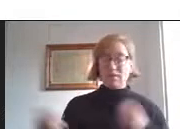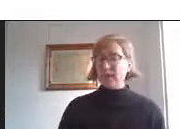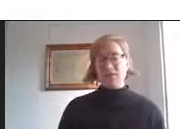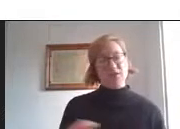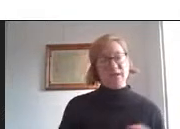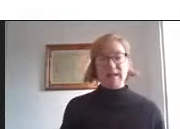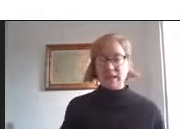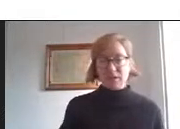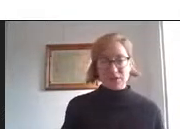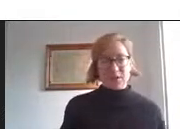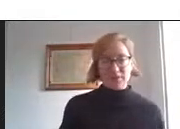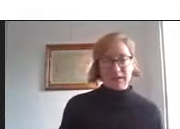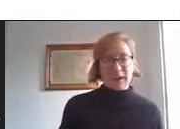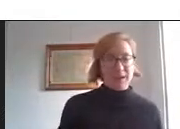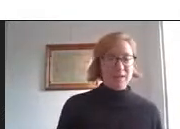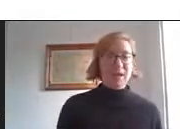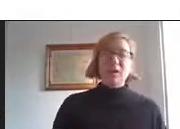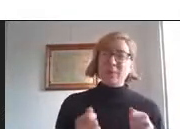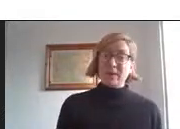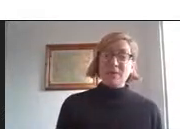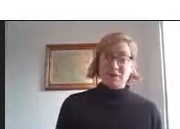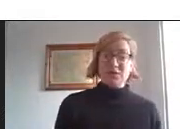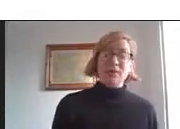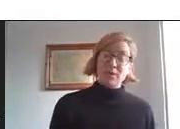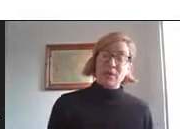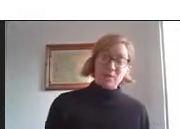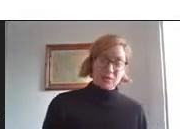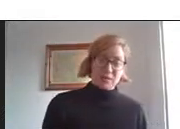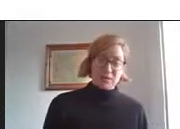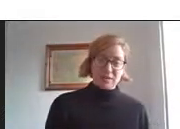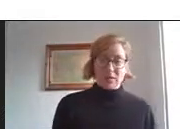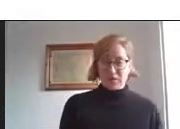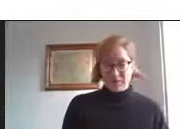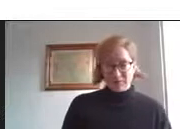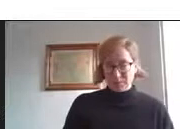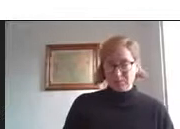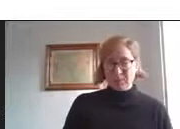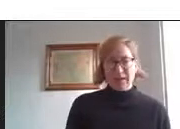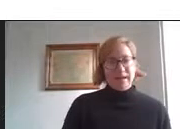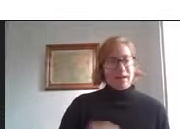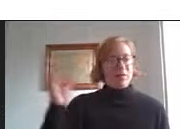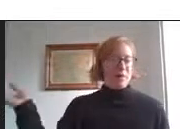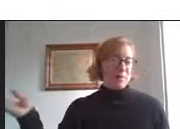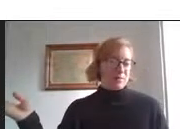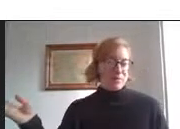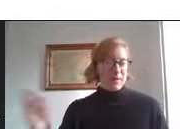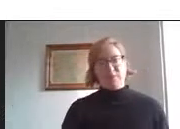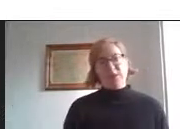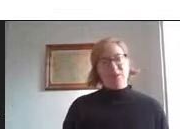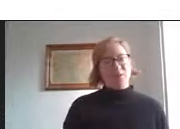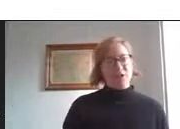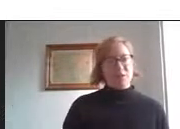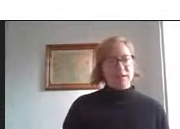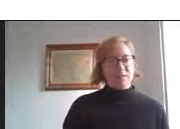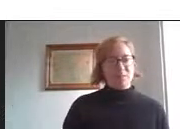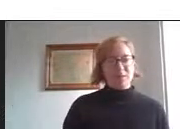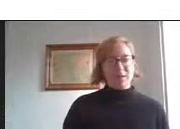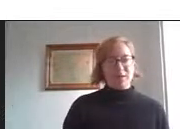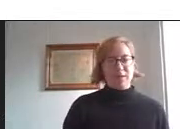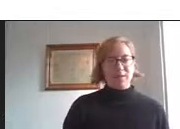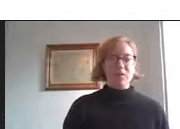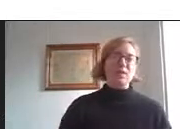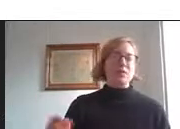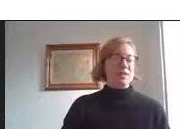they go and pass on messages like any other child in the class, but they can do non-verbal things. So for example, if a child